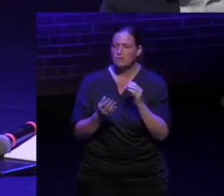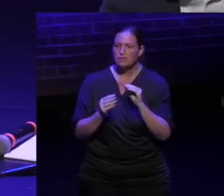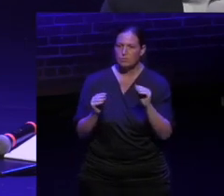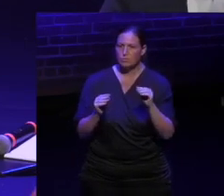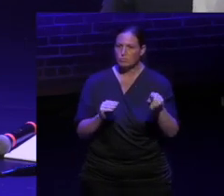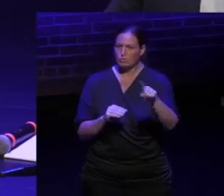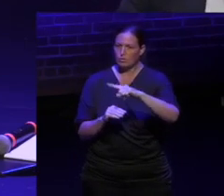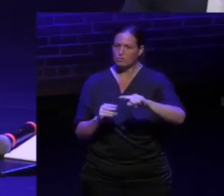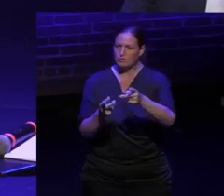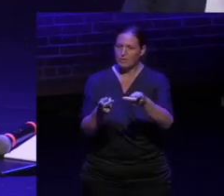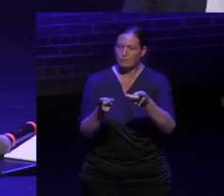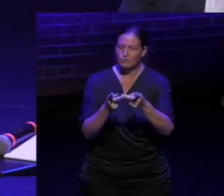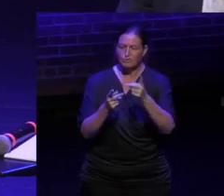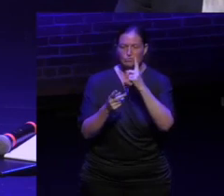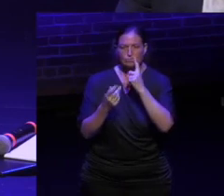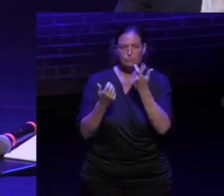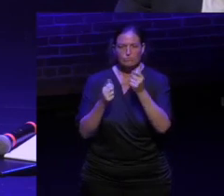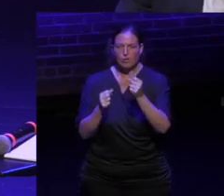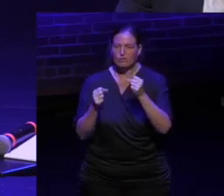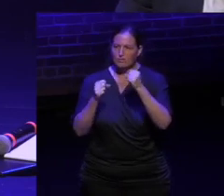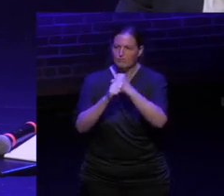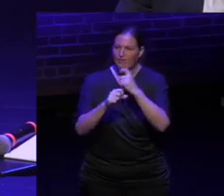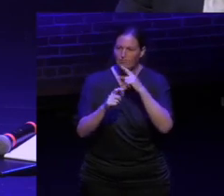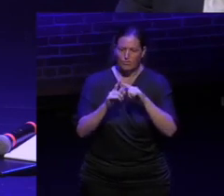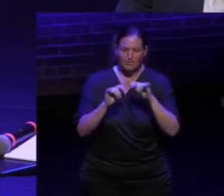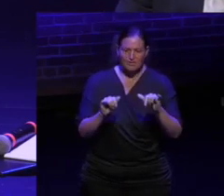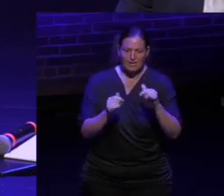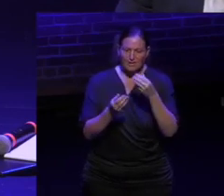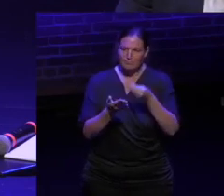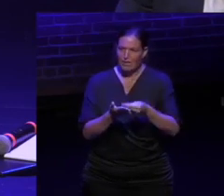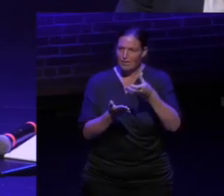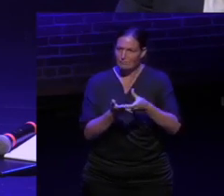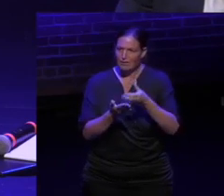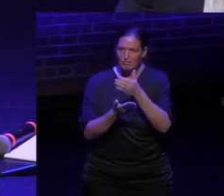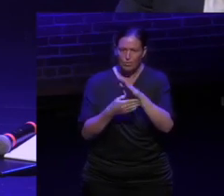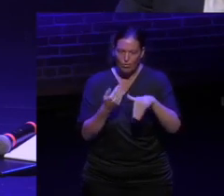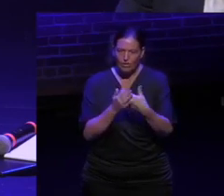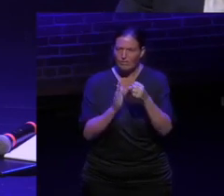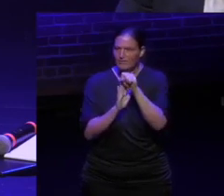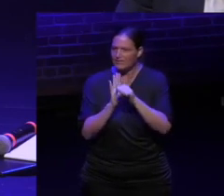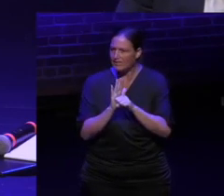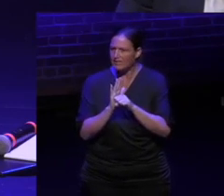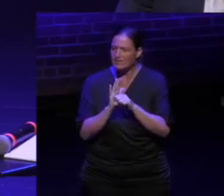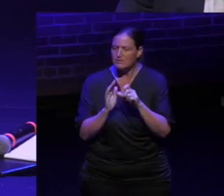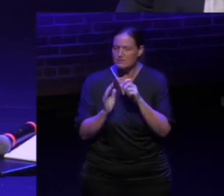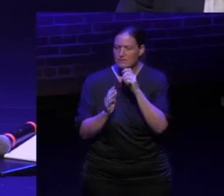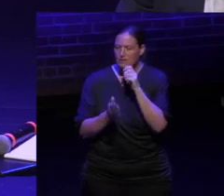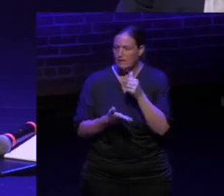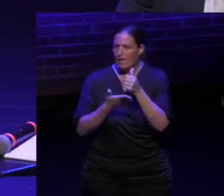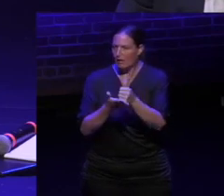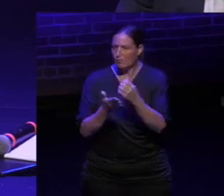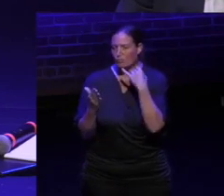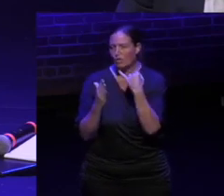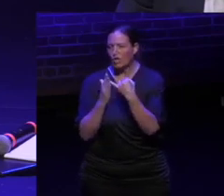in a position where you're fighting for the same pieces of the small pie doesn't get us to the place where art